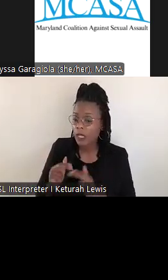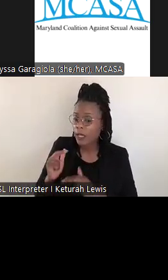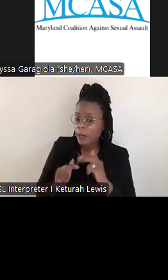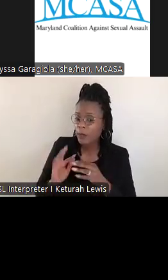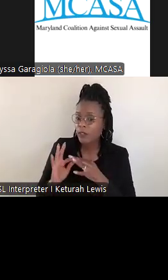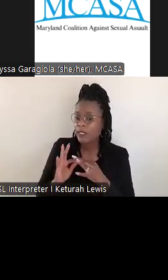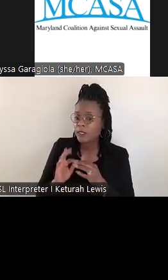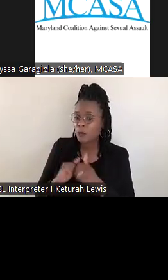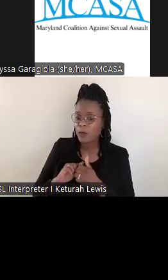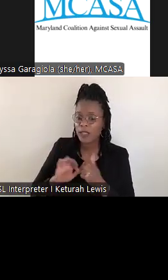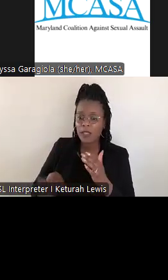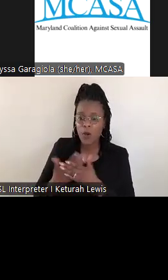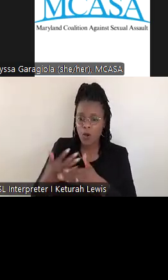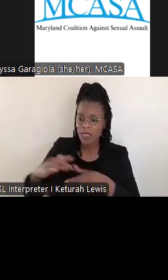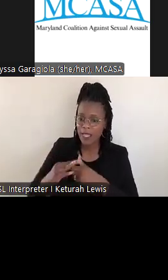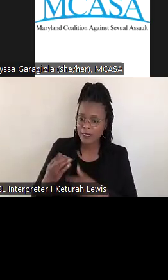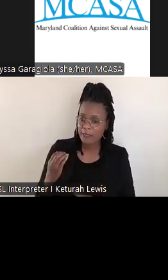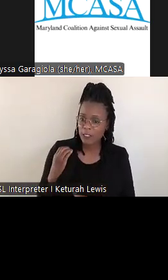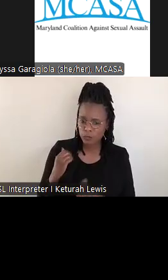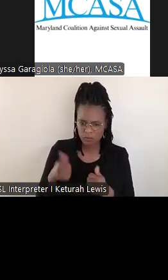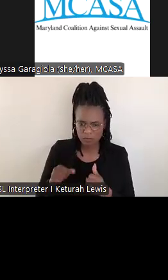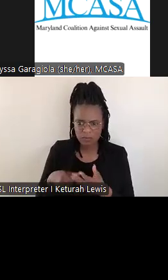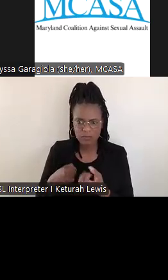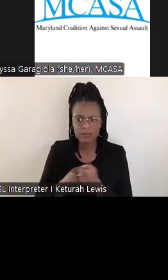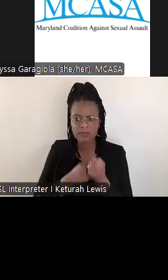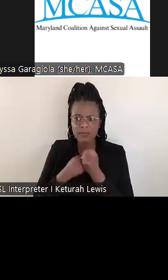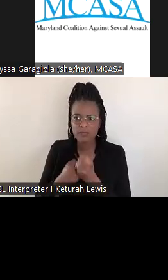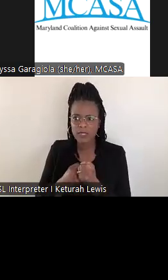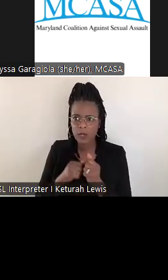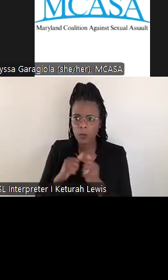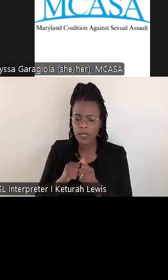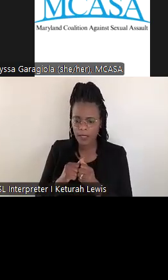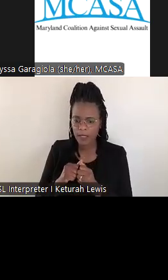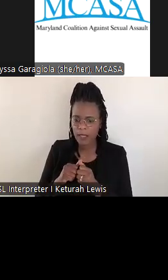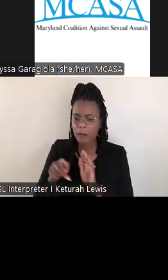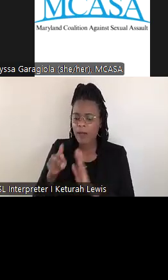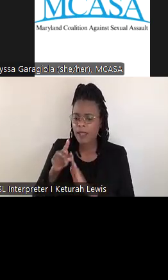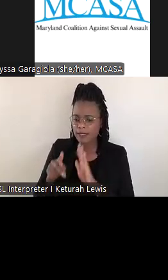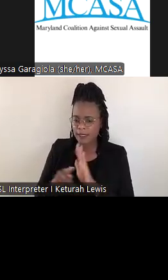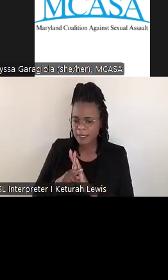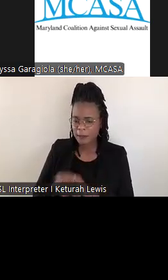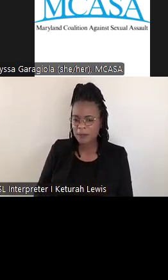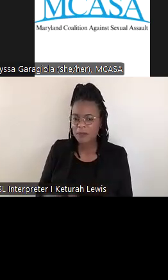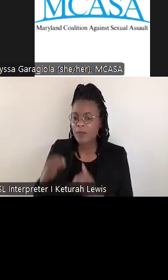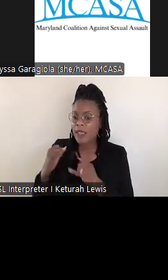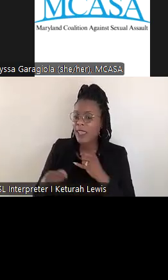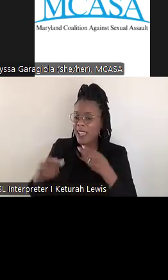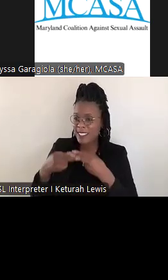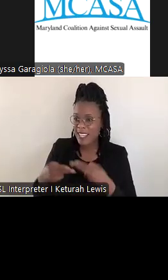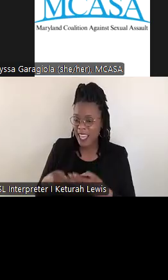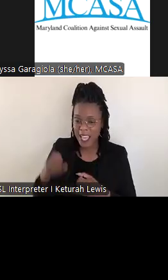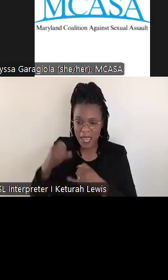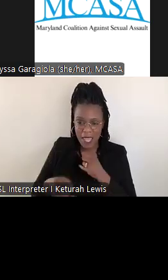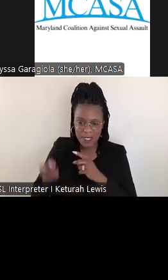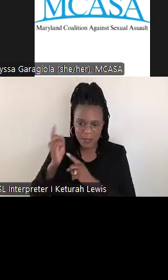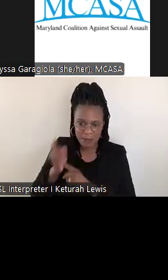elected officials in your community can also help in that policy realm. So our last slide and our last minute here is really